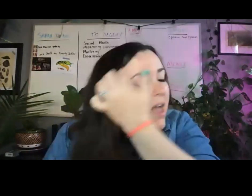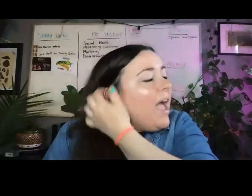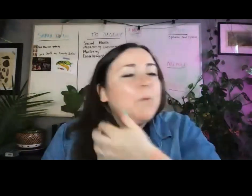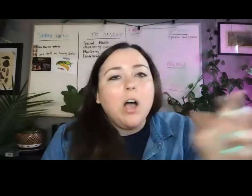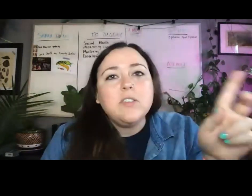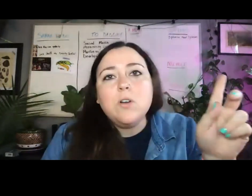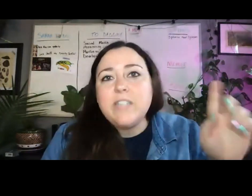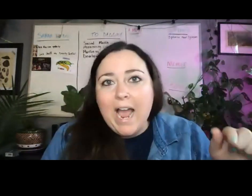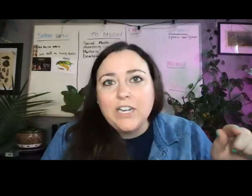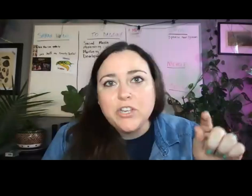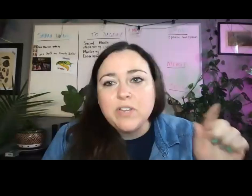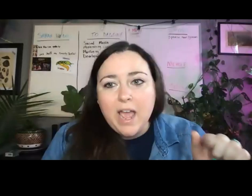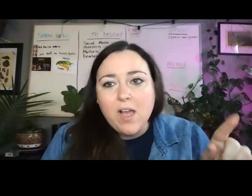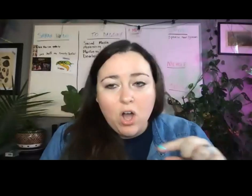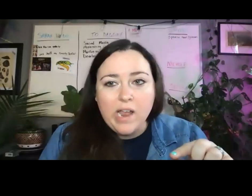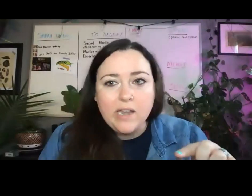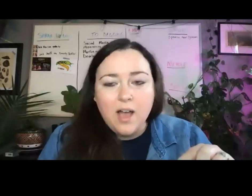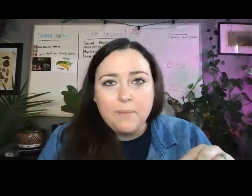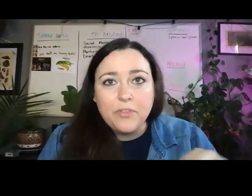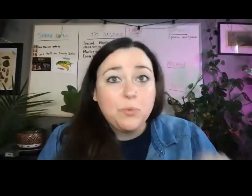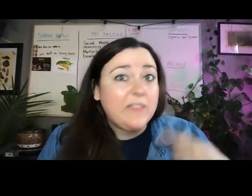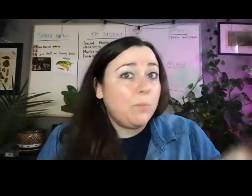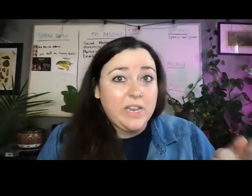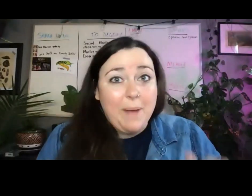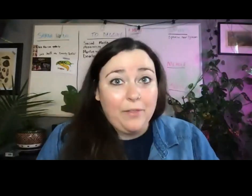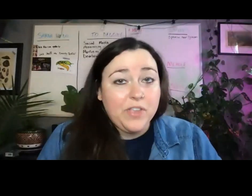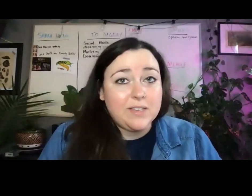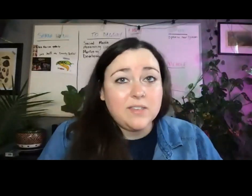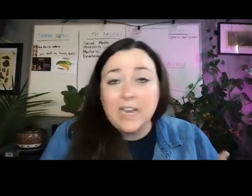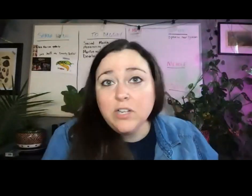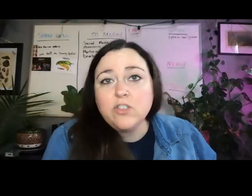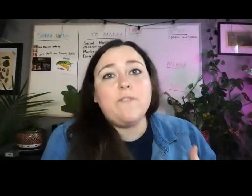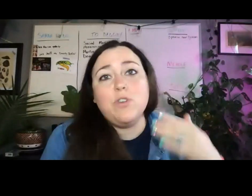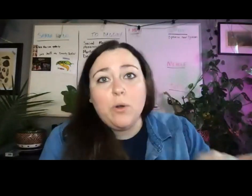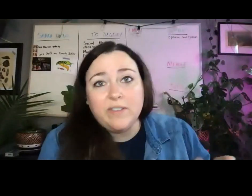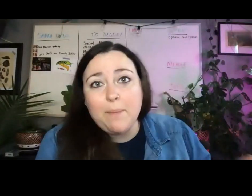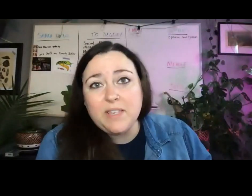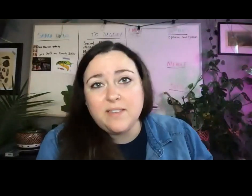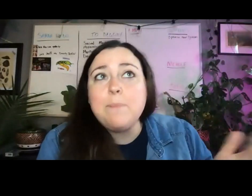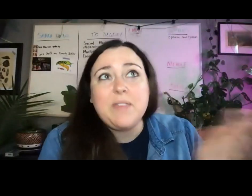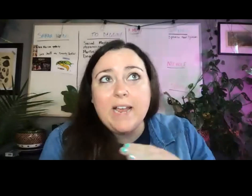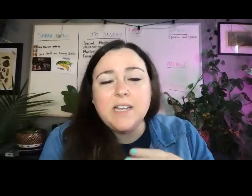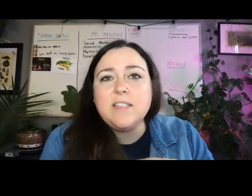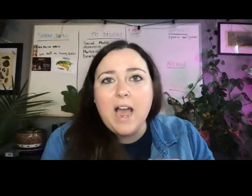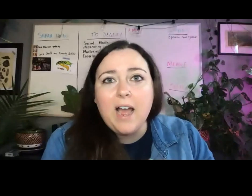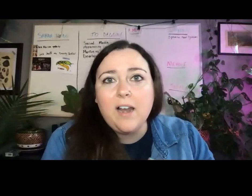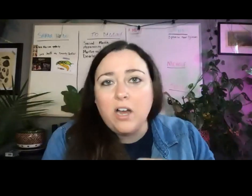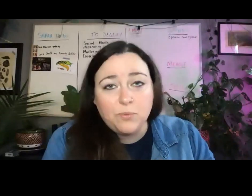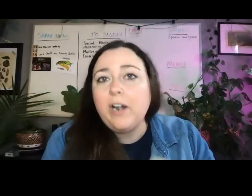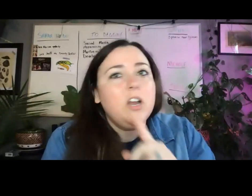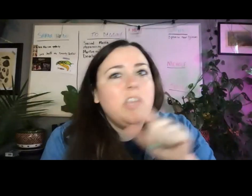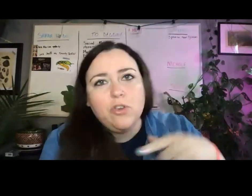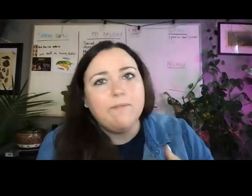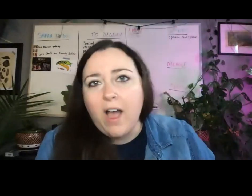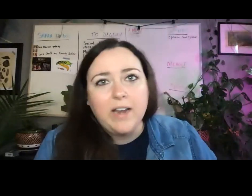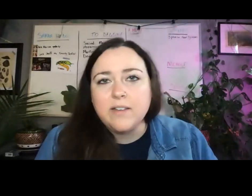that. And we also tagged you today on the tweet that we did about this session. So if you go to Skype Scientist on